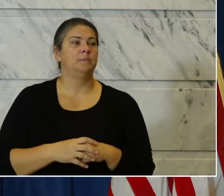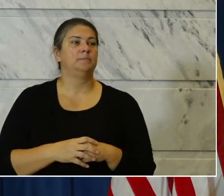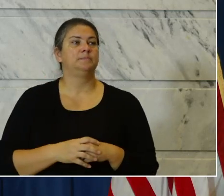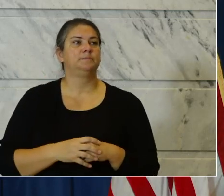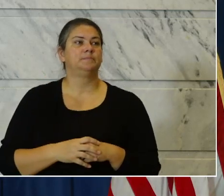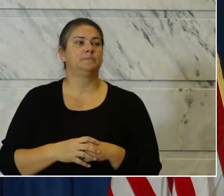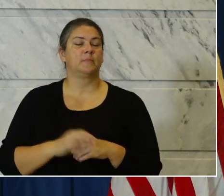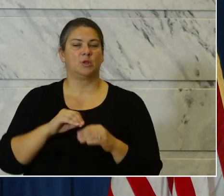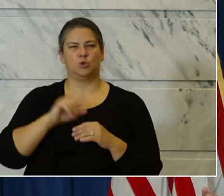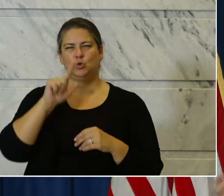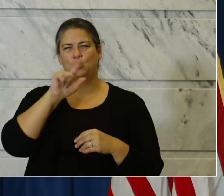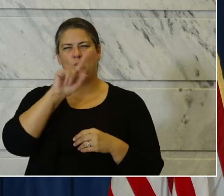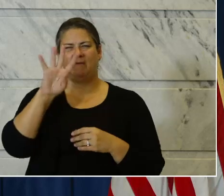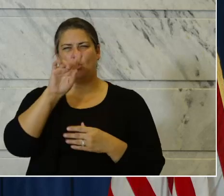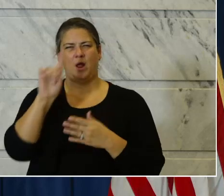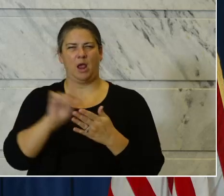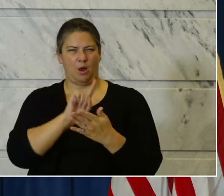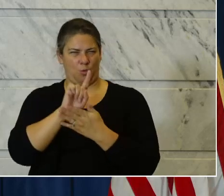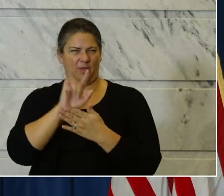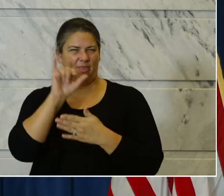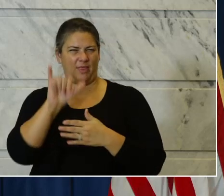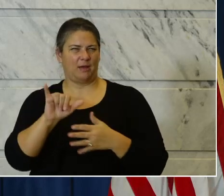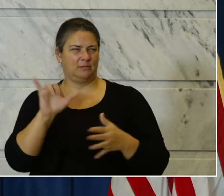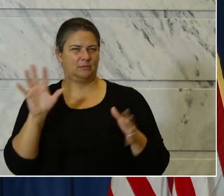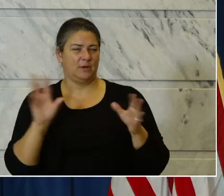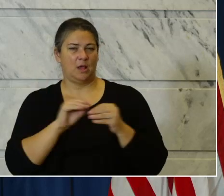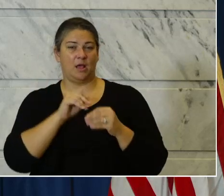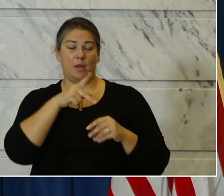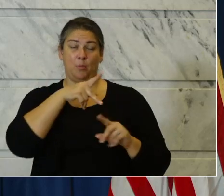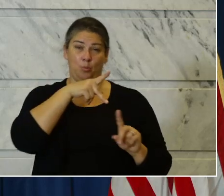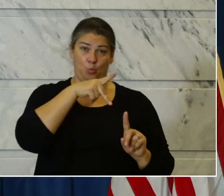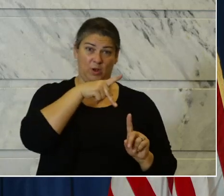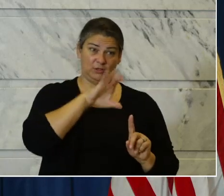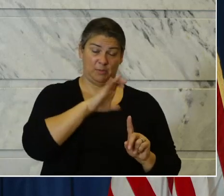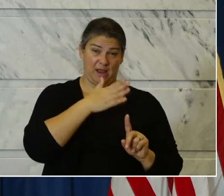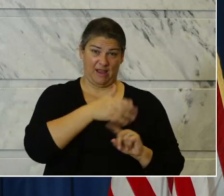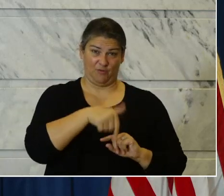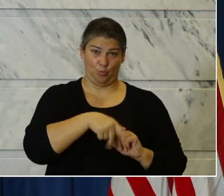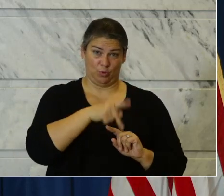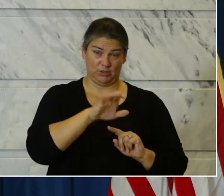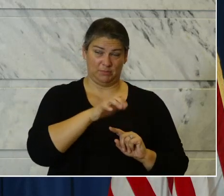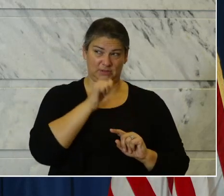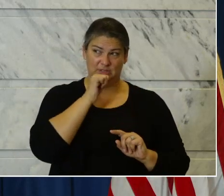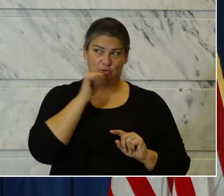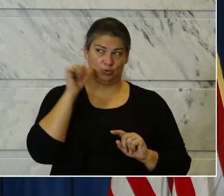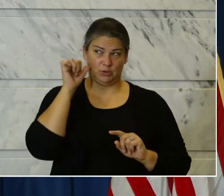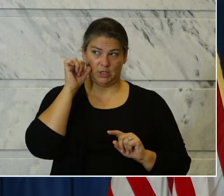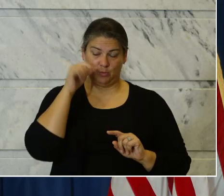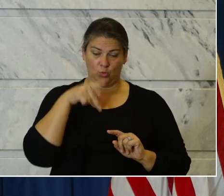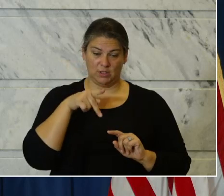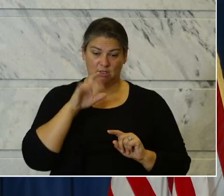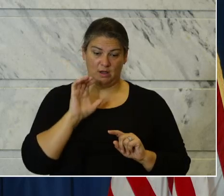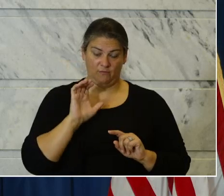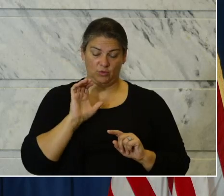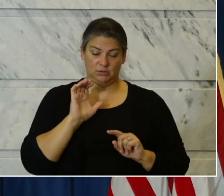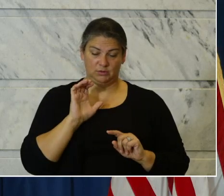24 hours, especially right after this press conference yesterday.